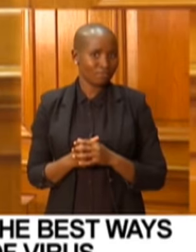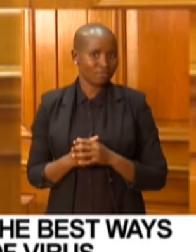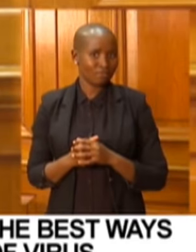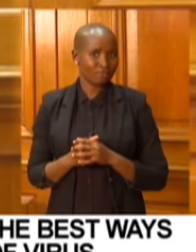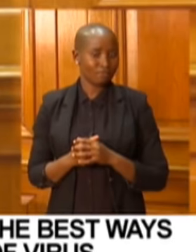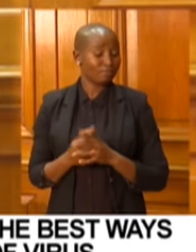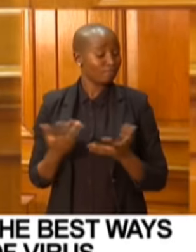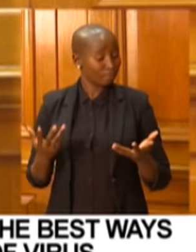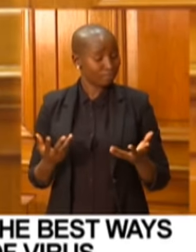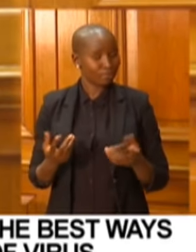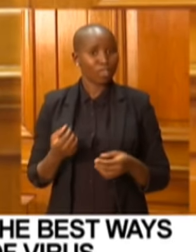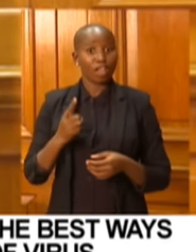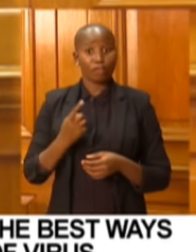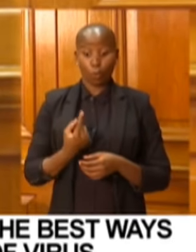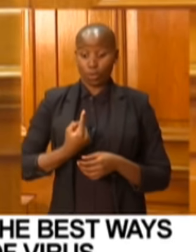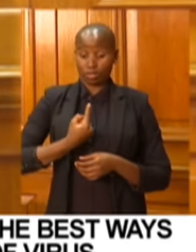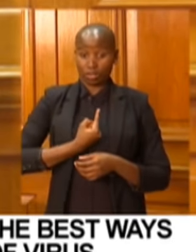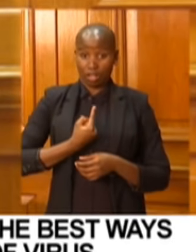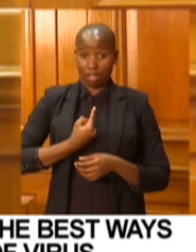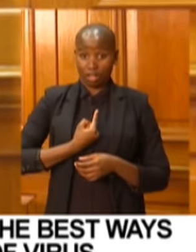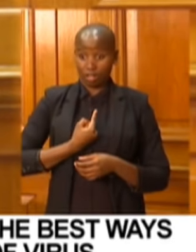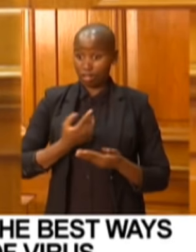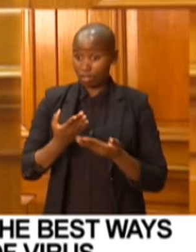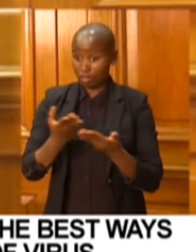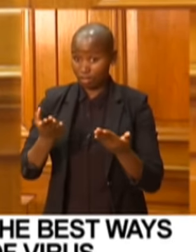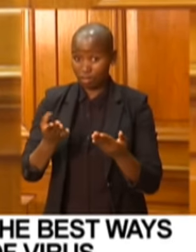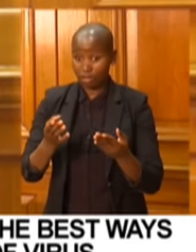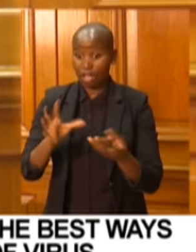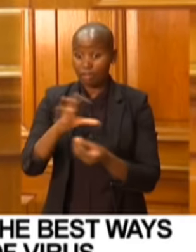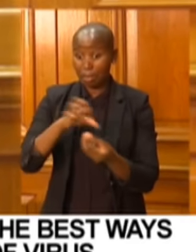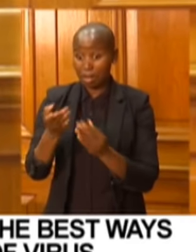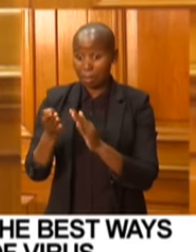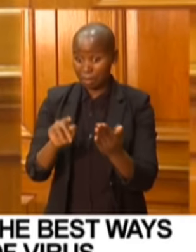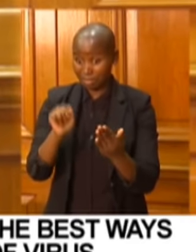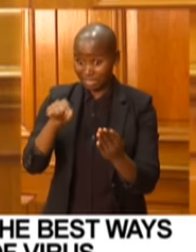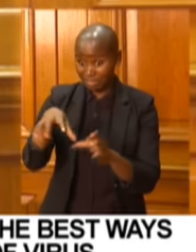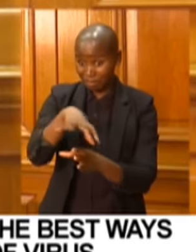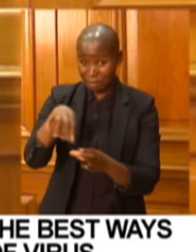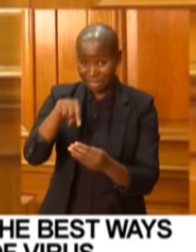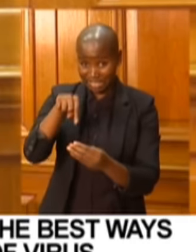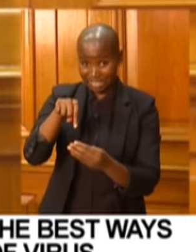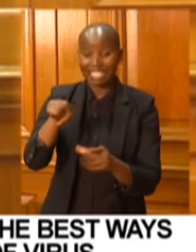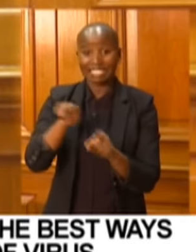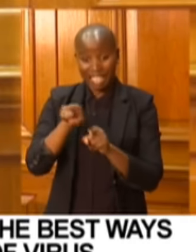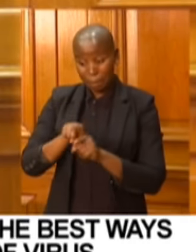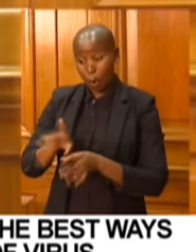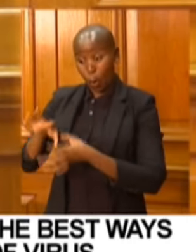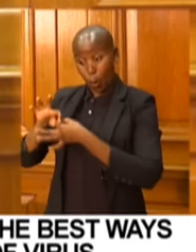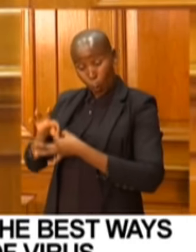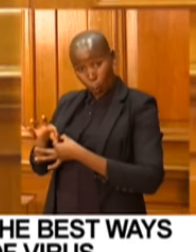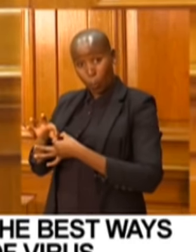for ourselves and for the bereaved family and for our own families at home.